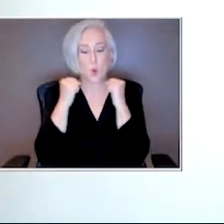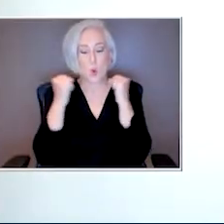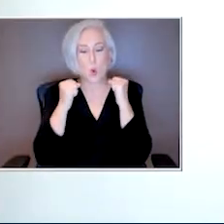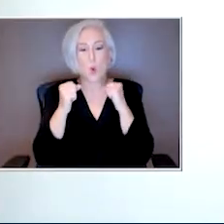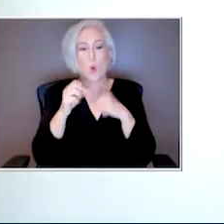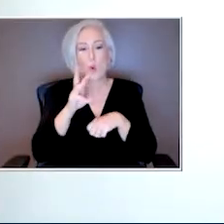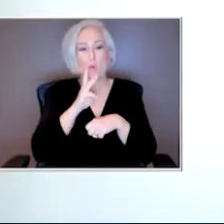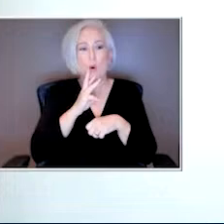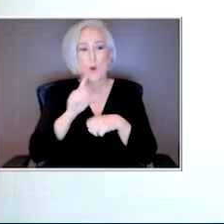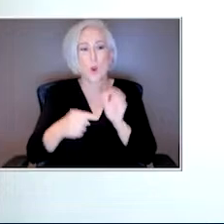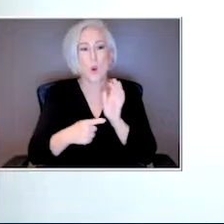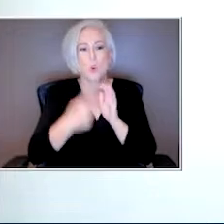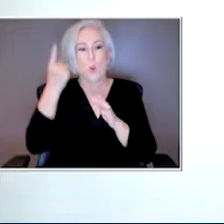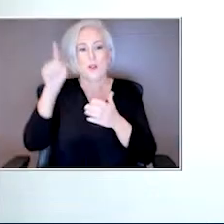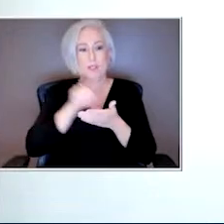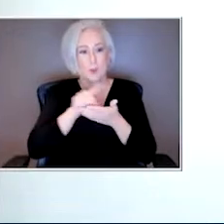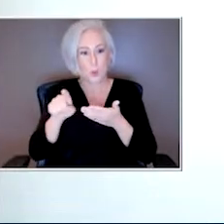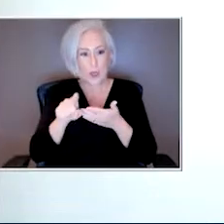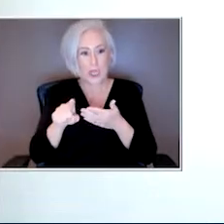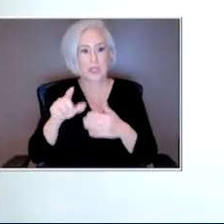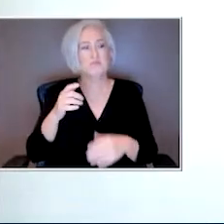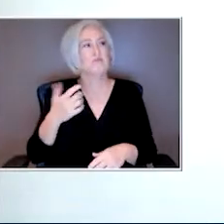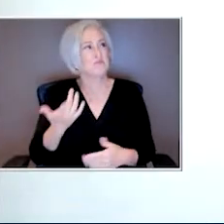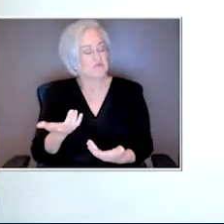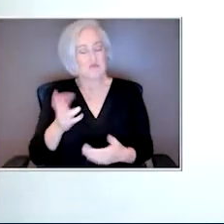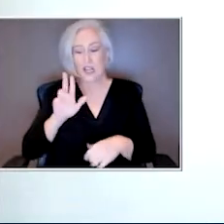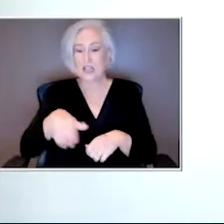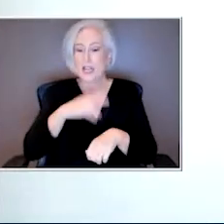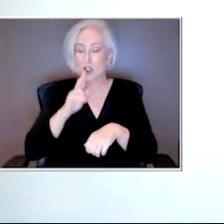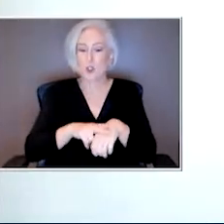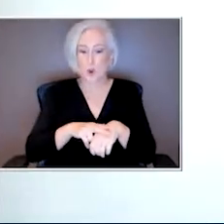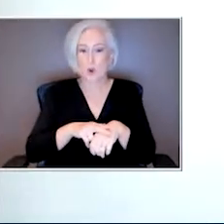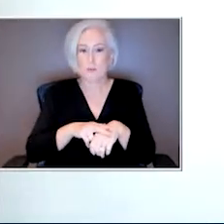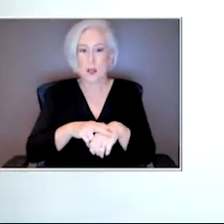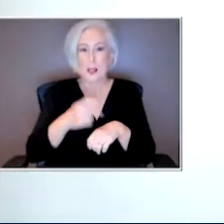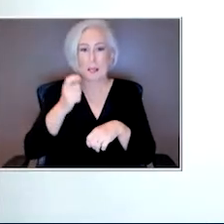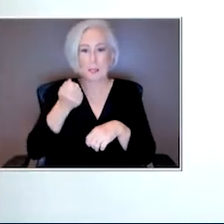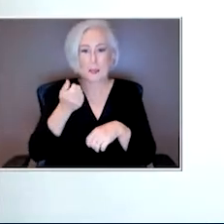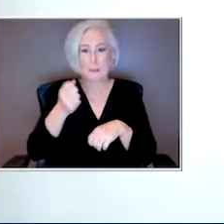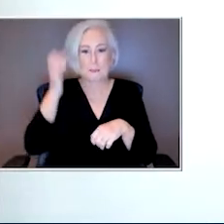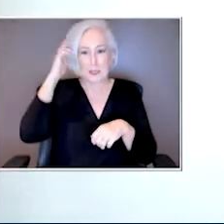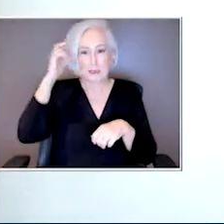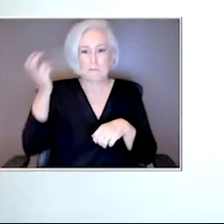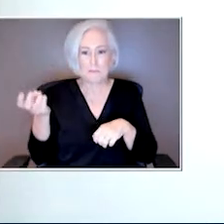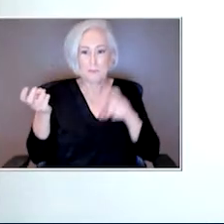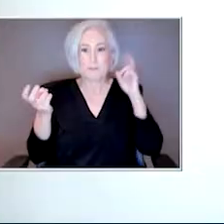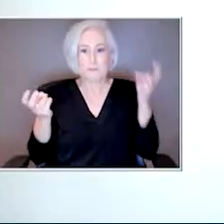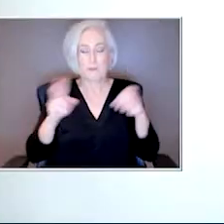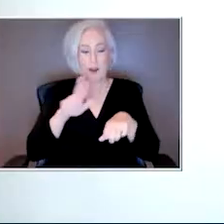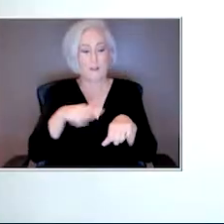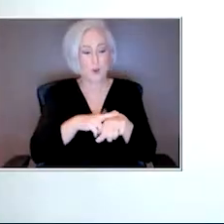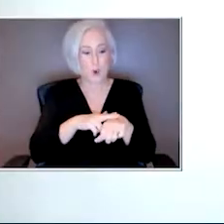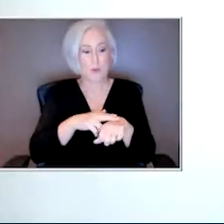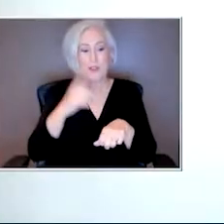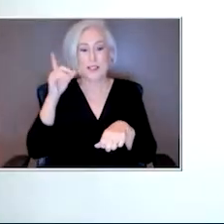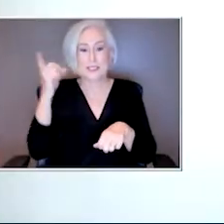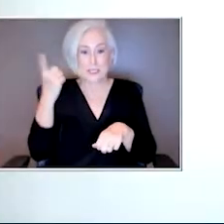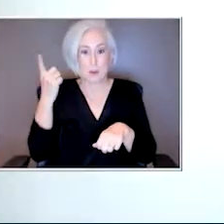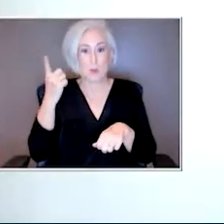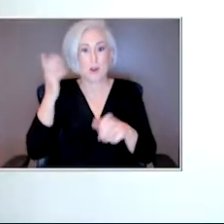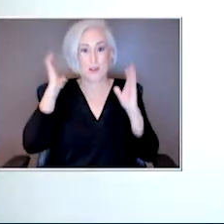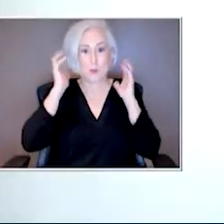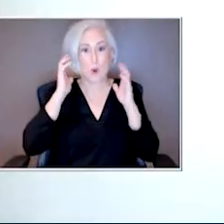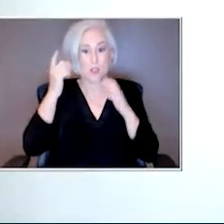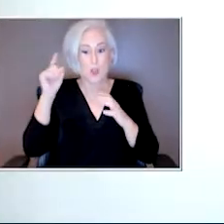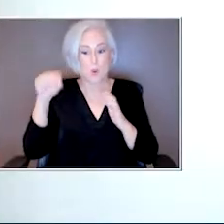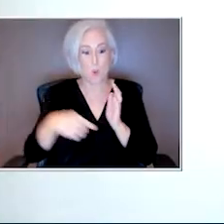a week. So I feel like that's pretty normal for I have the normal shedding of somebody that washes their hair once a week. So I